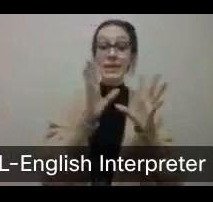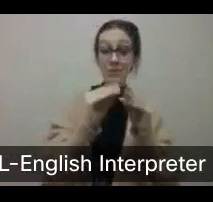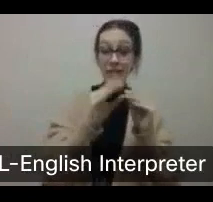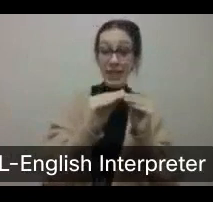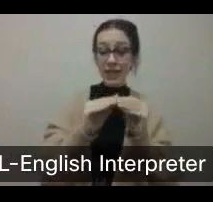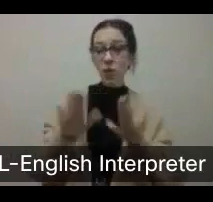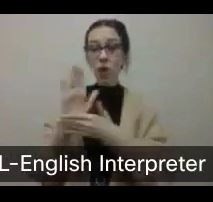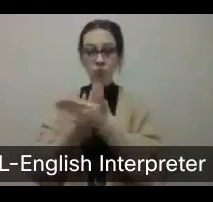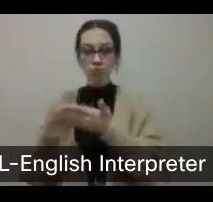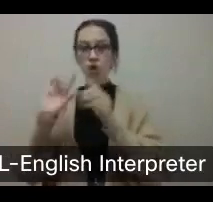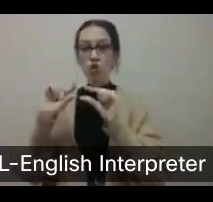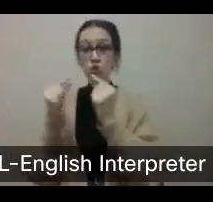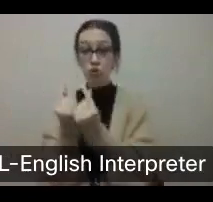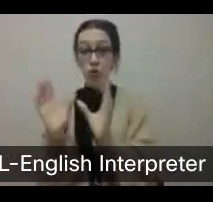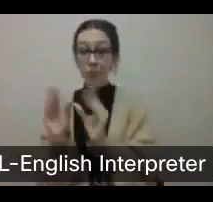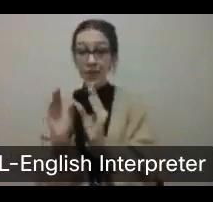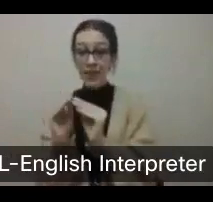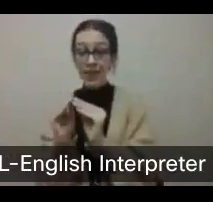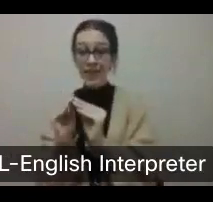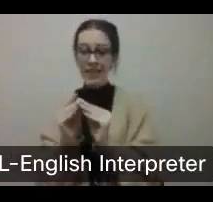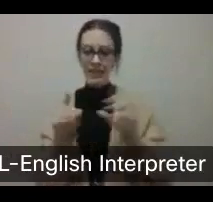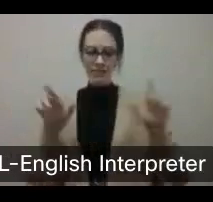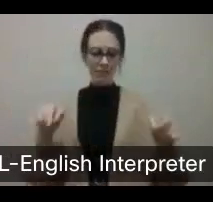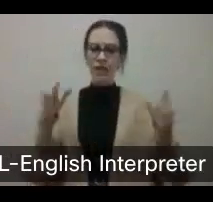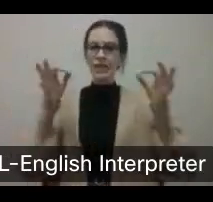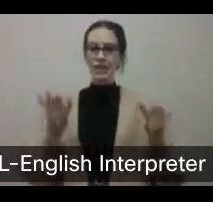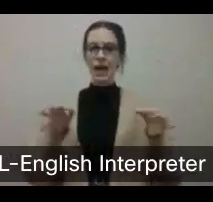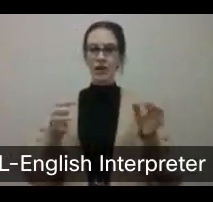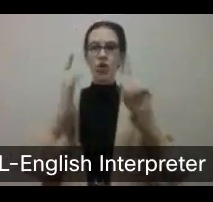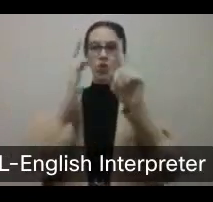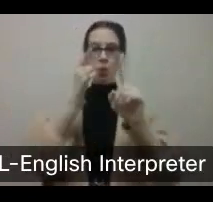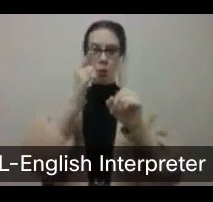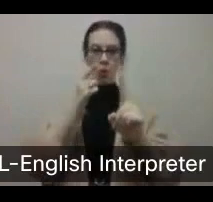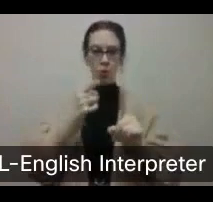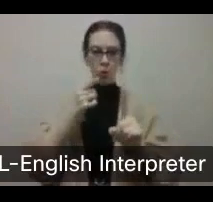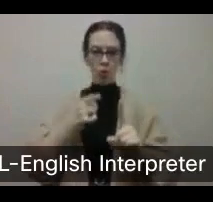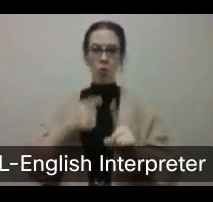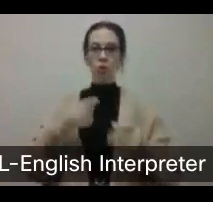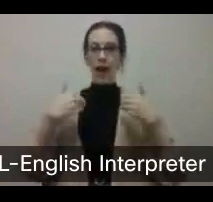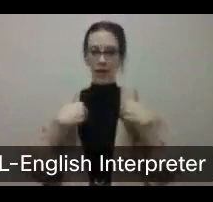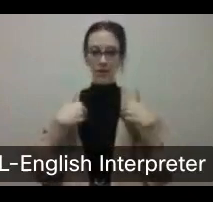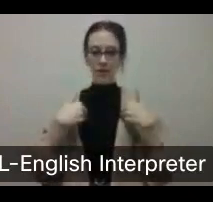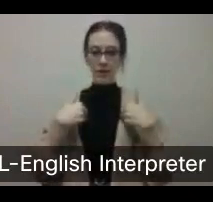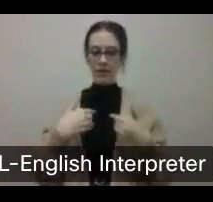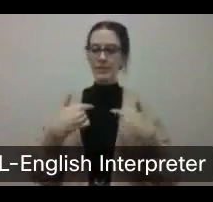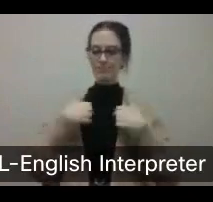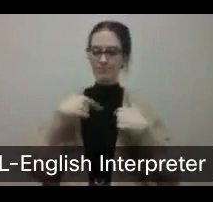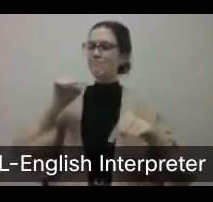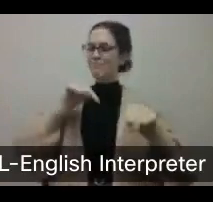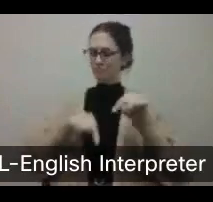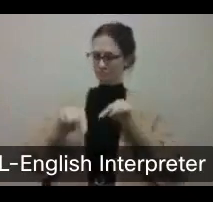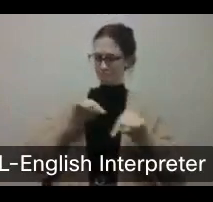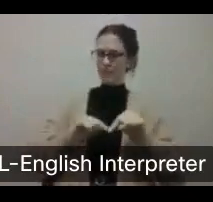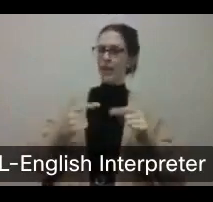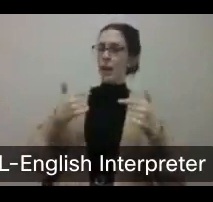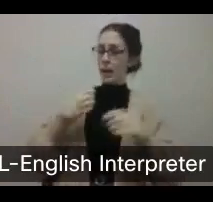a team, you've decided on specific goals or specific next steps that you're going to do. You may paraphrase back to your group what